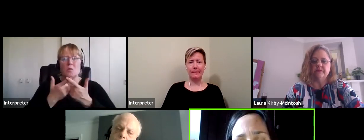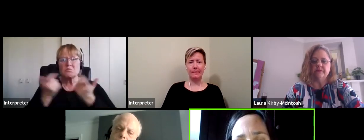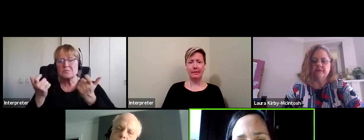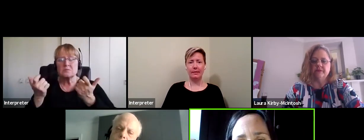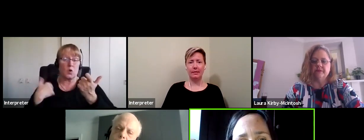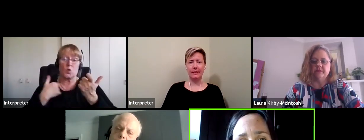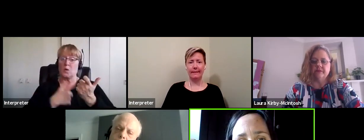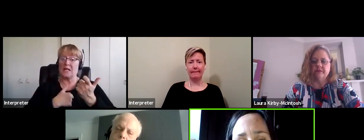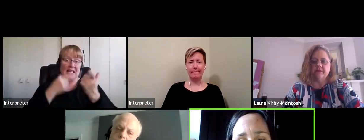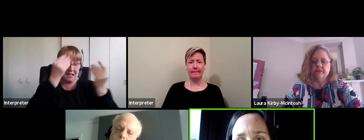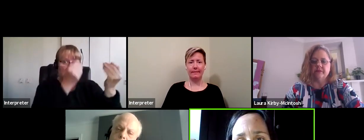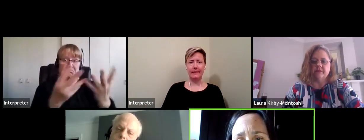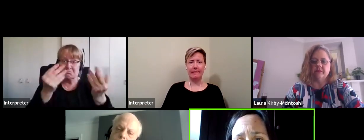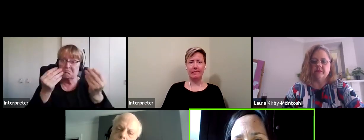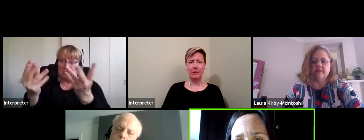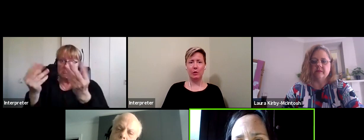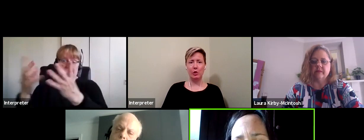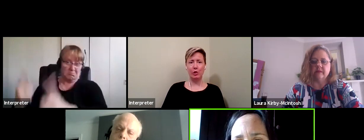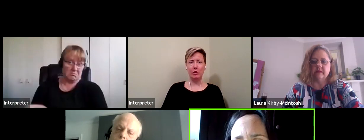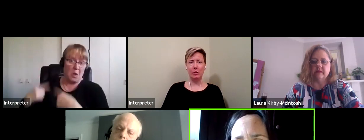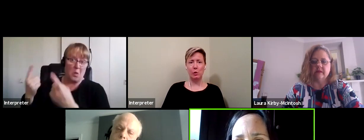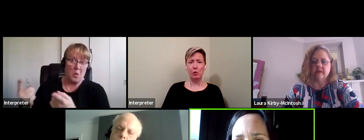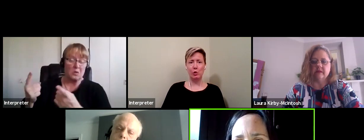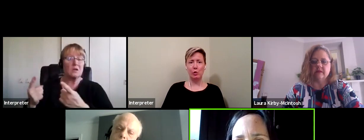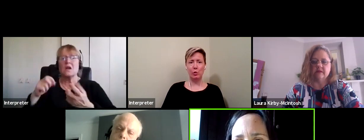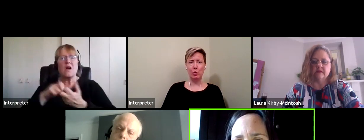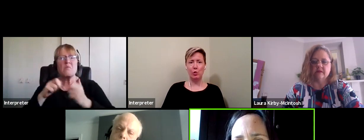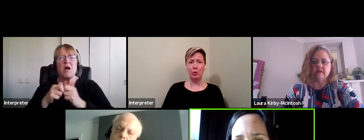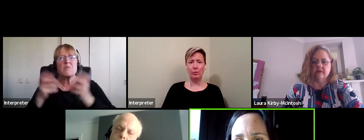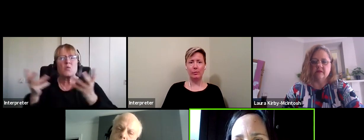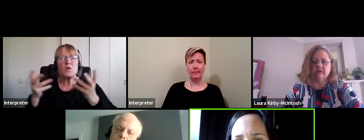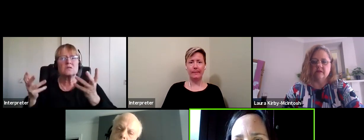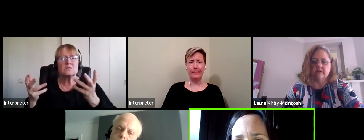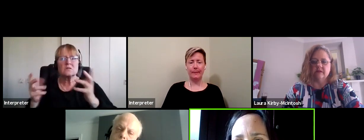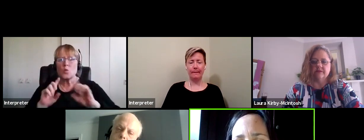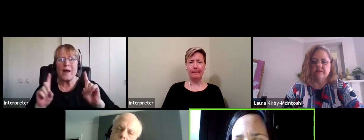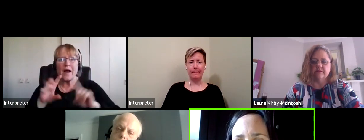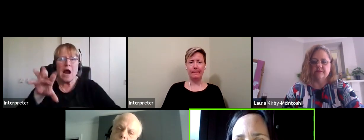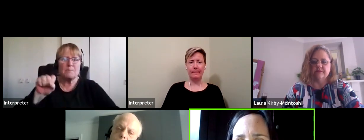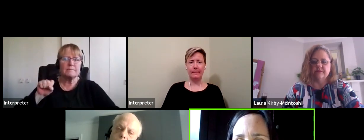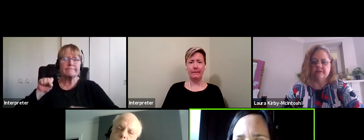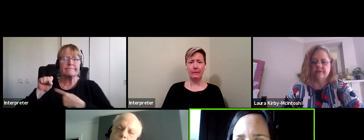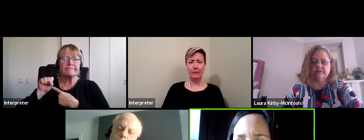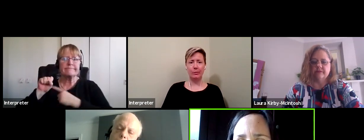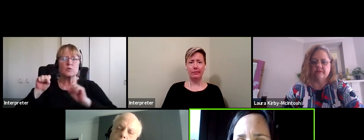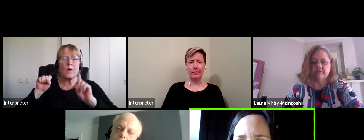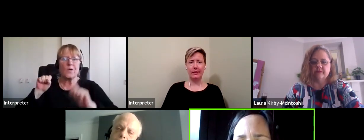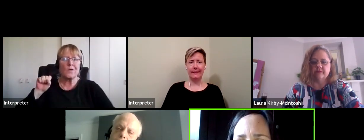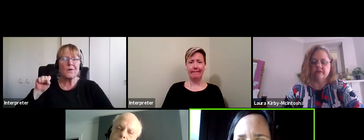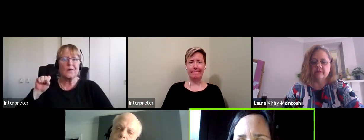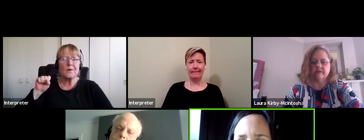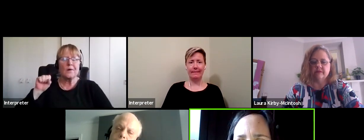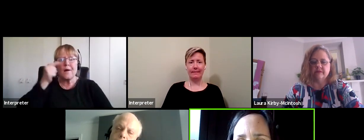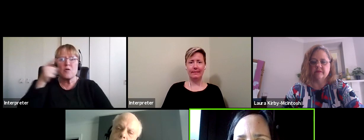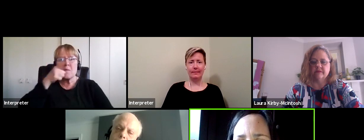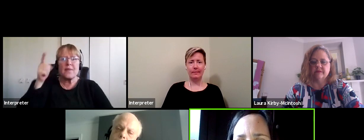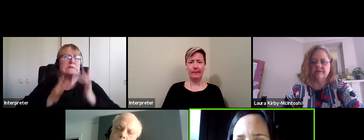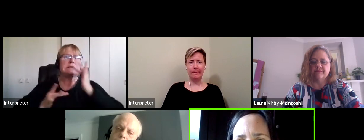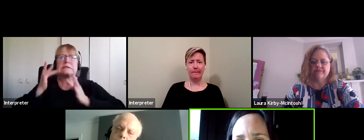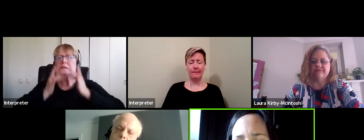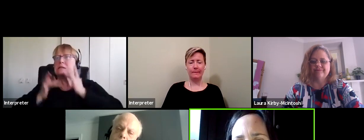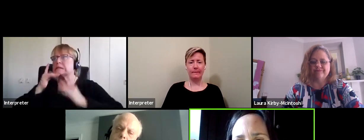our participants in the program. The real issue is access to PPE. As I said, governments can't seem to get their hands on